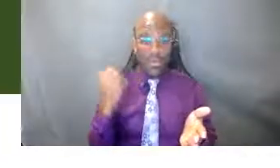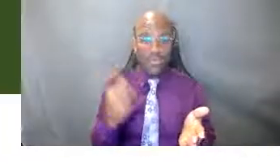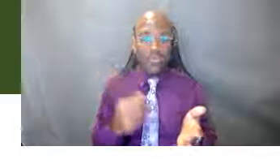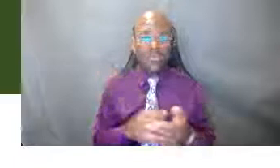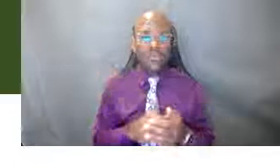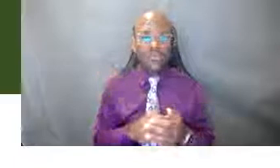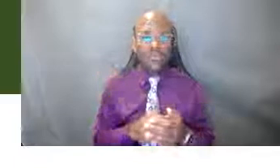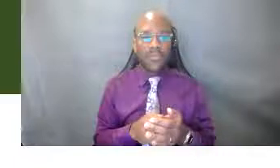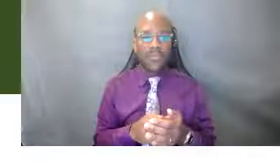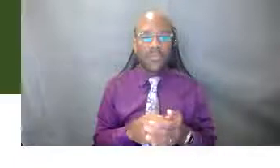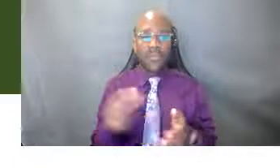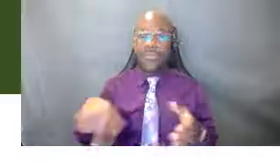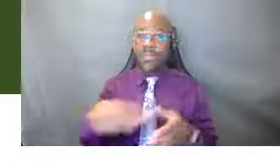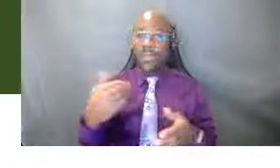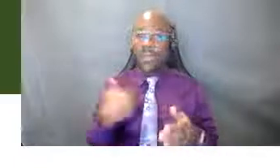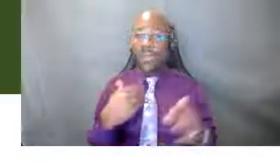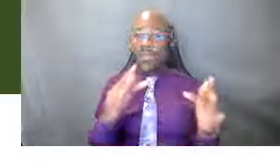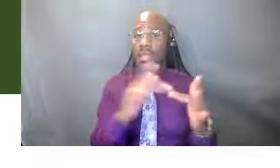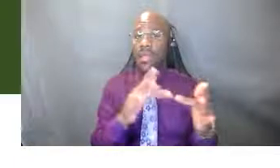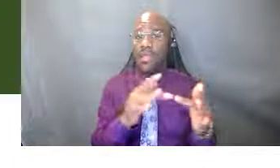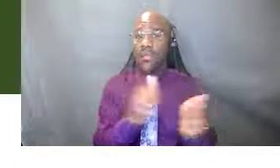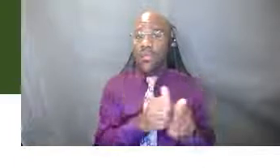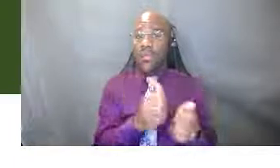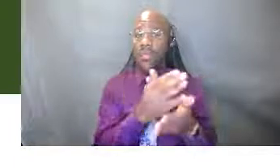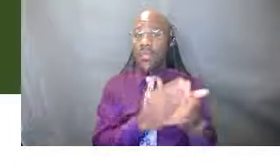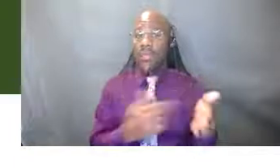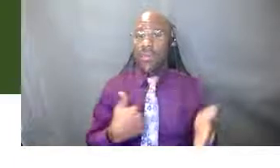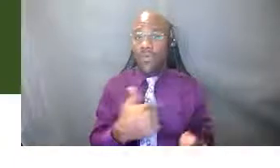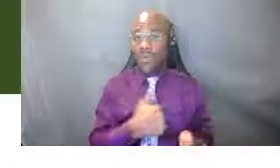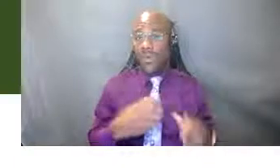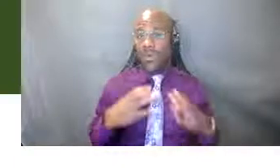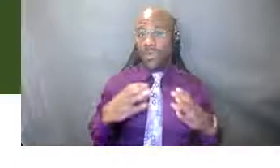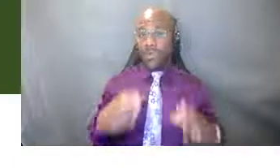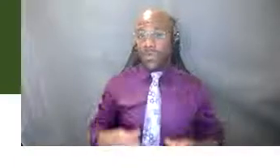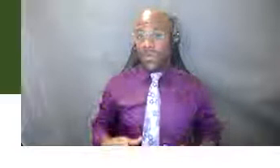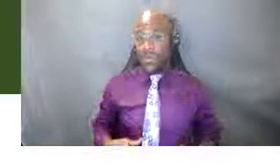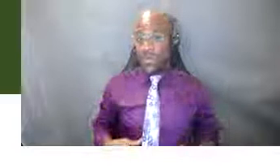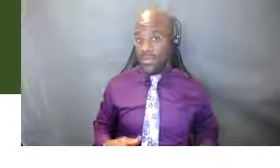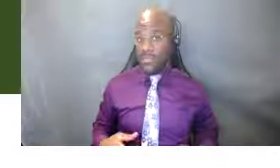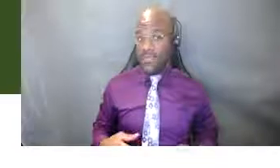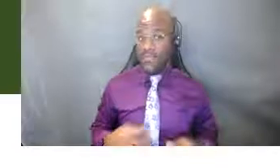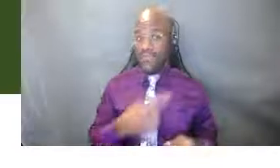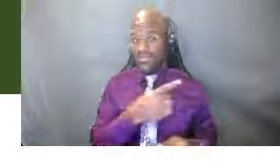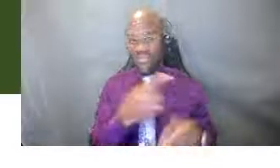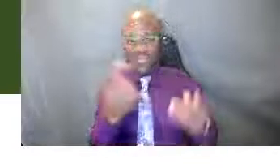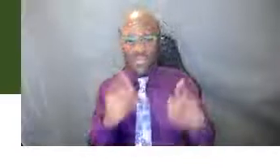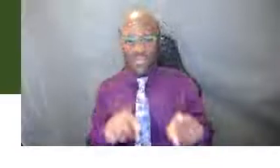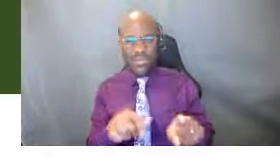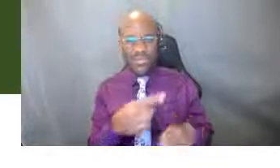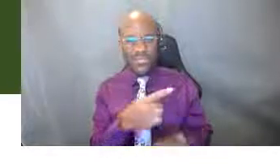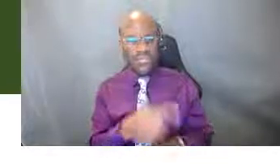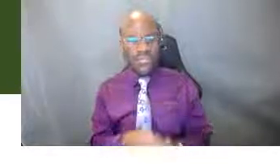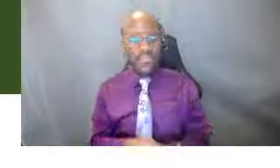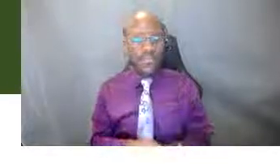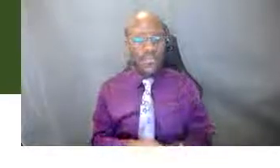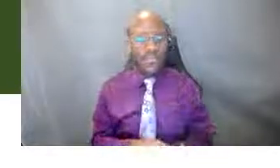contact with some of our consumers and clients. So this is a story